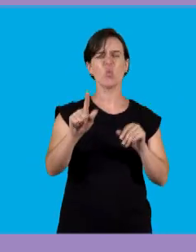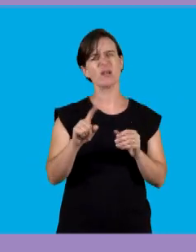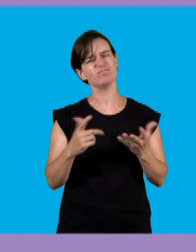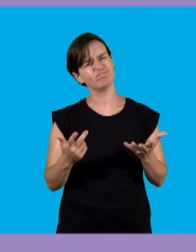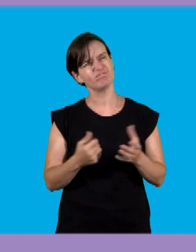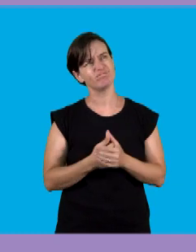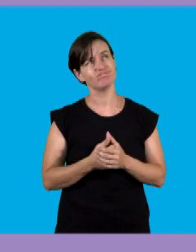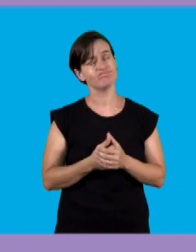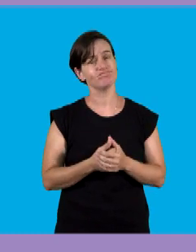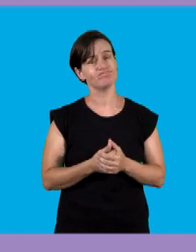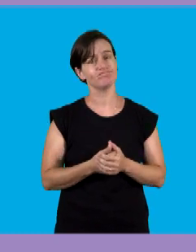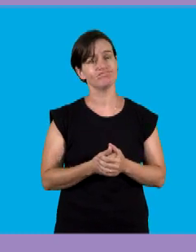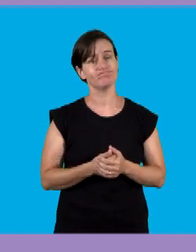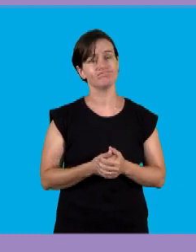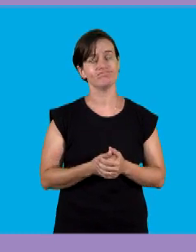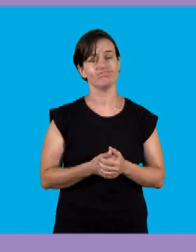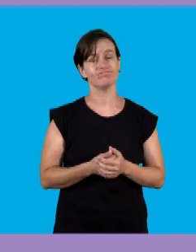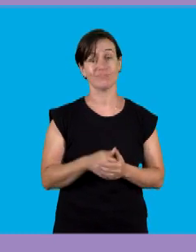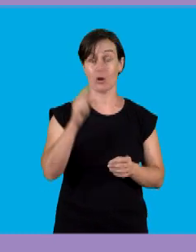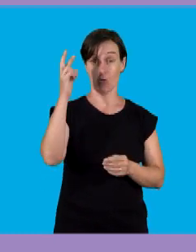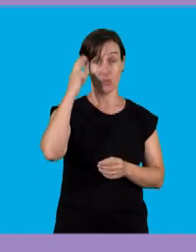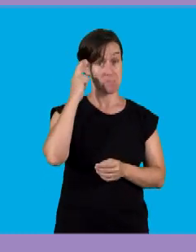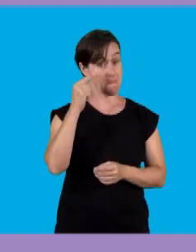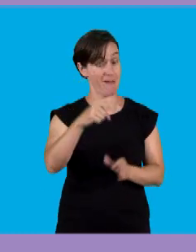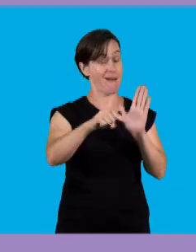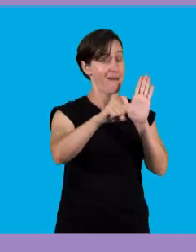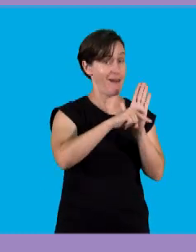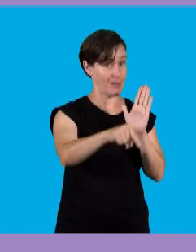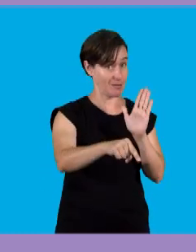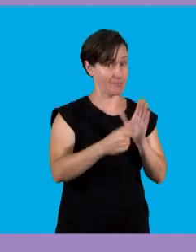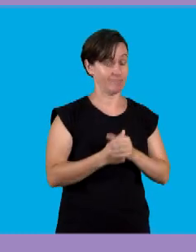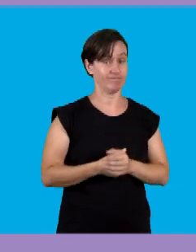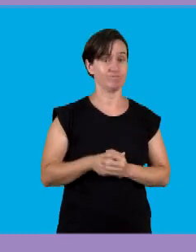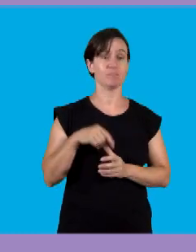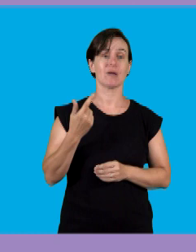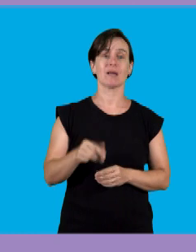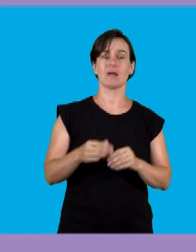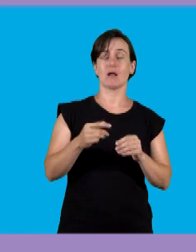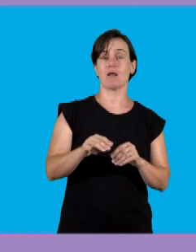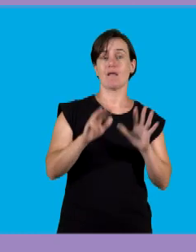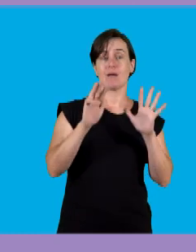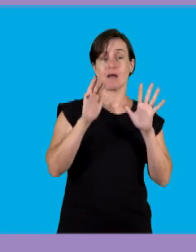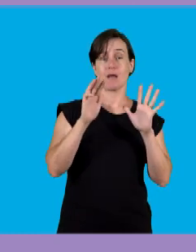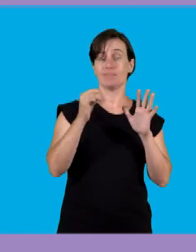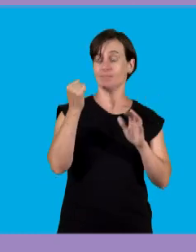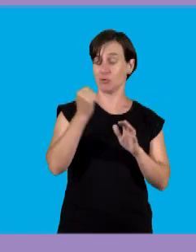from, so we are going to say there, firstly we have our negative, and 81 is made up of